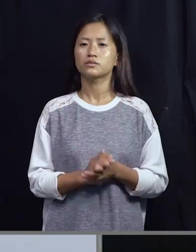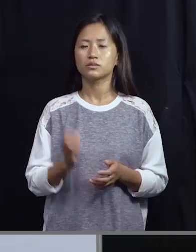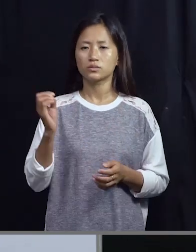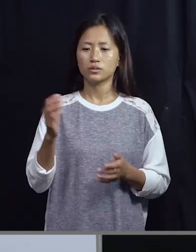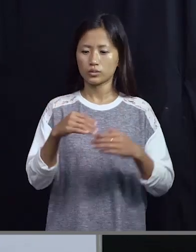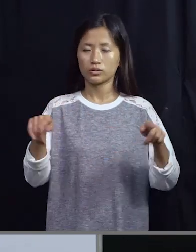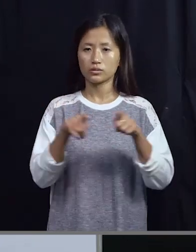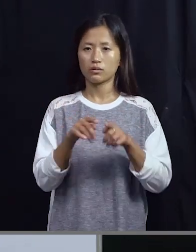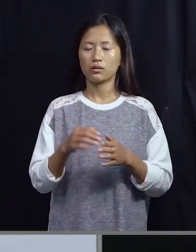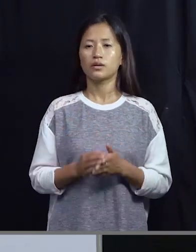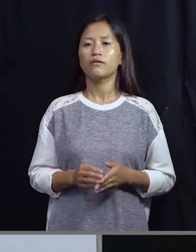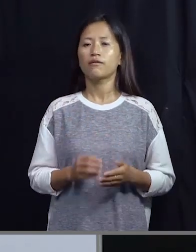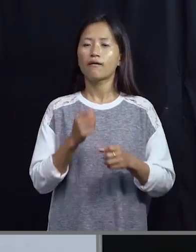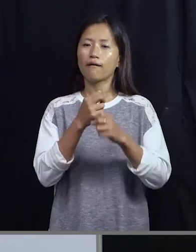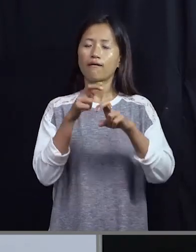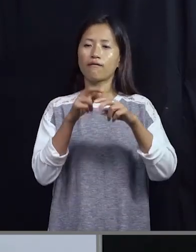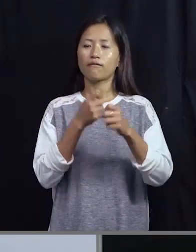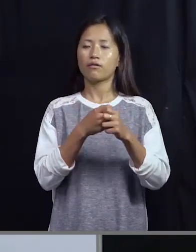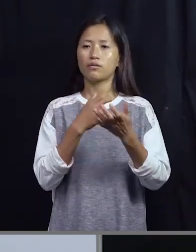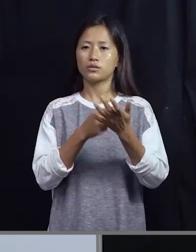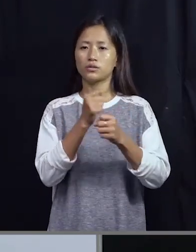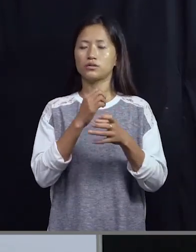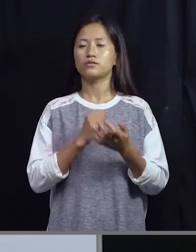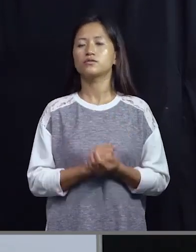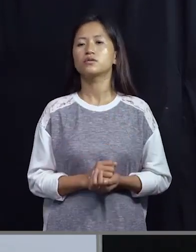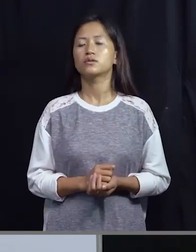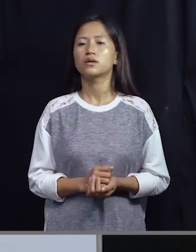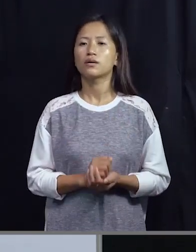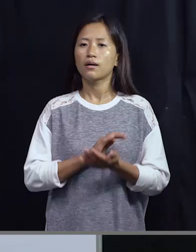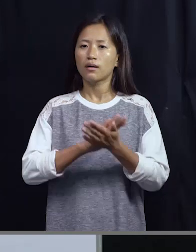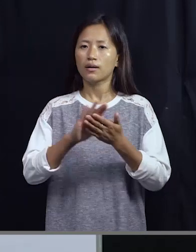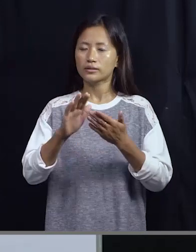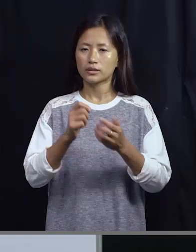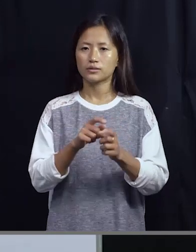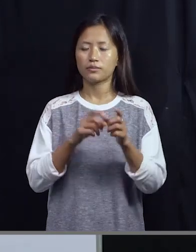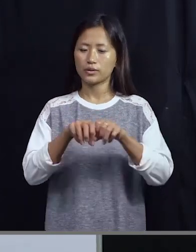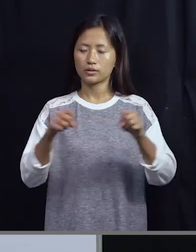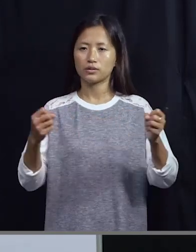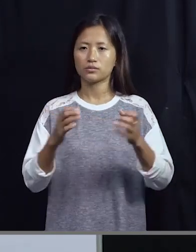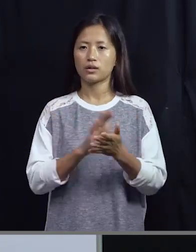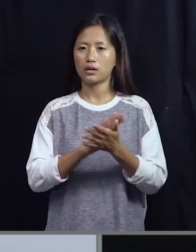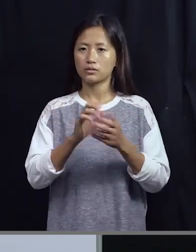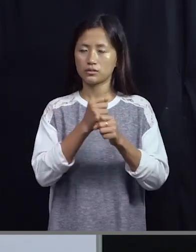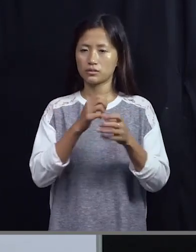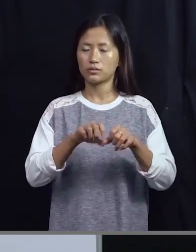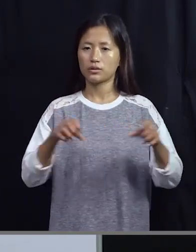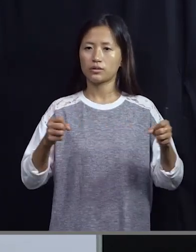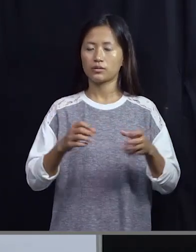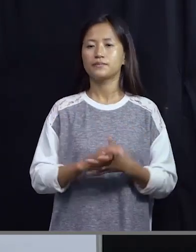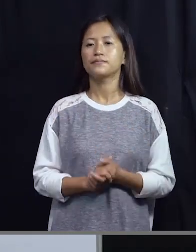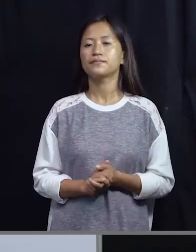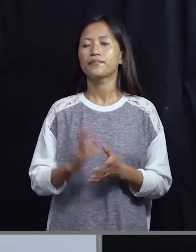as replication fork. So this helicase breaks down the hydrogen bonds, and